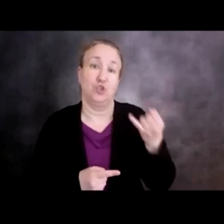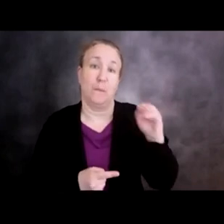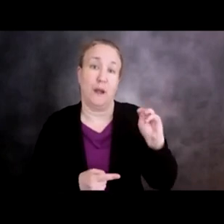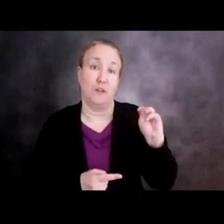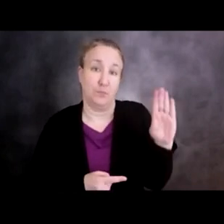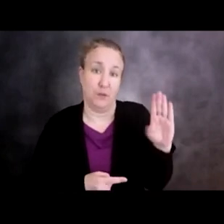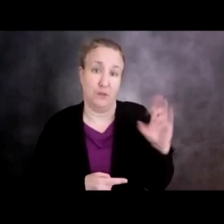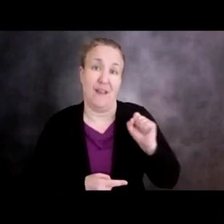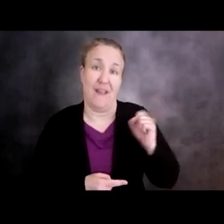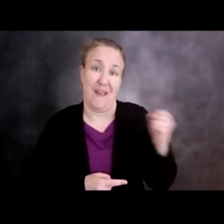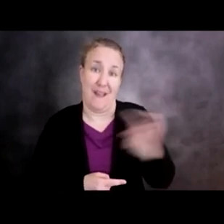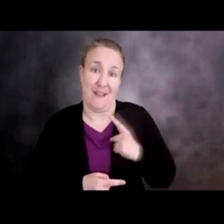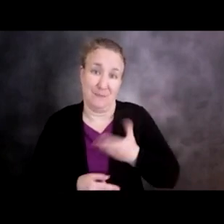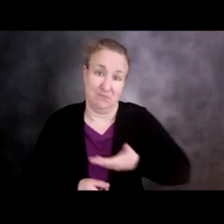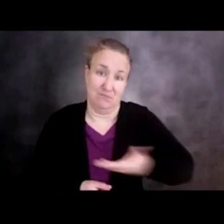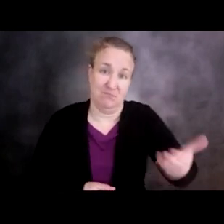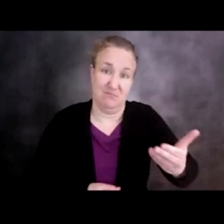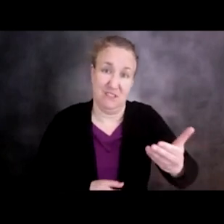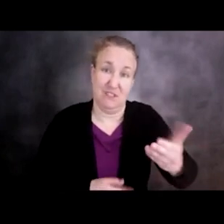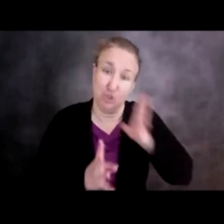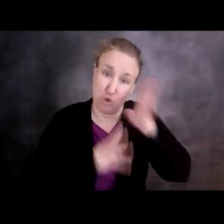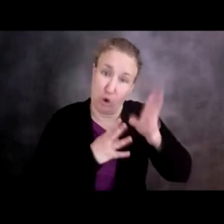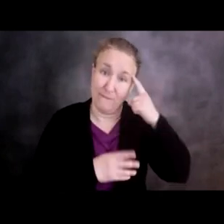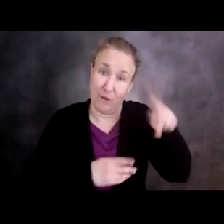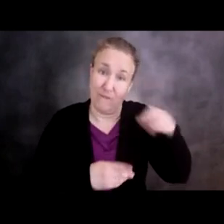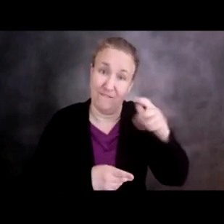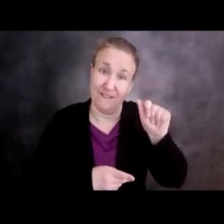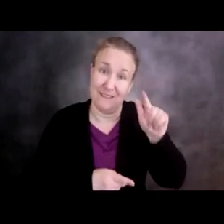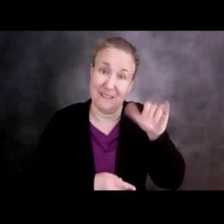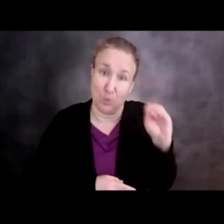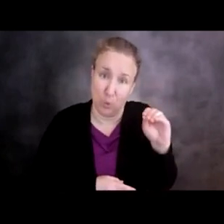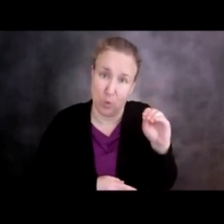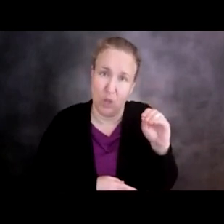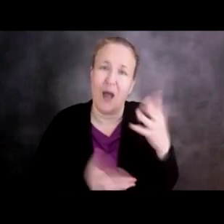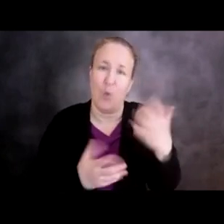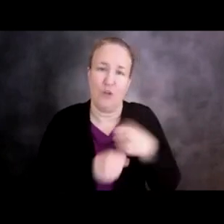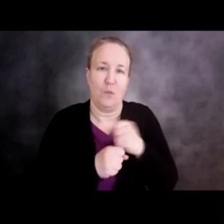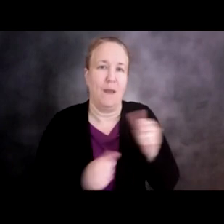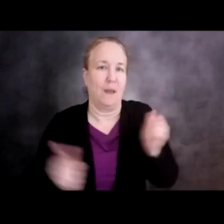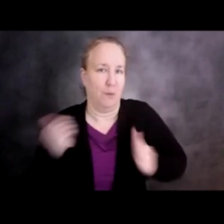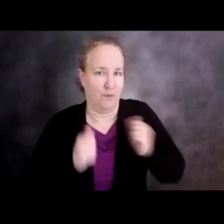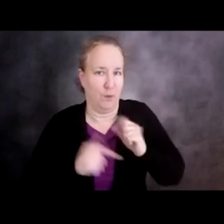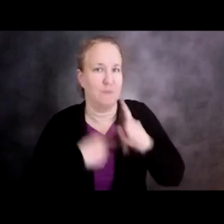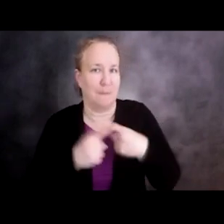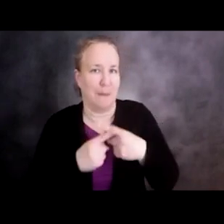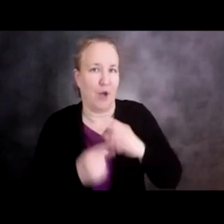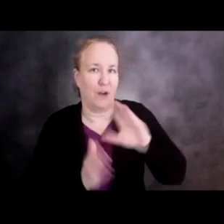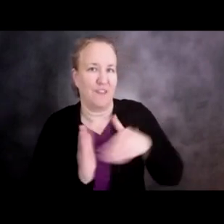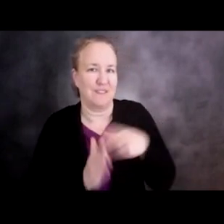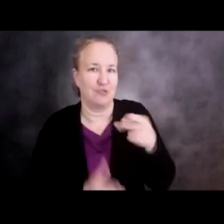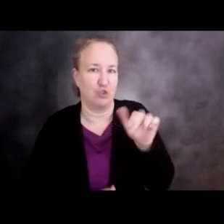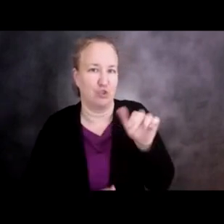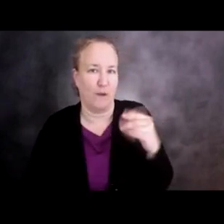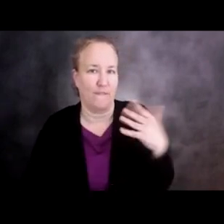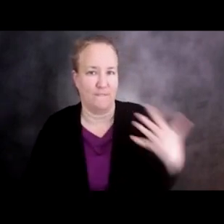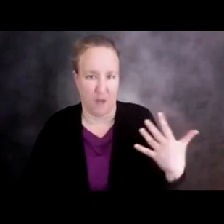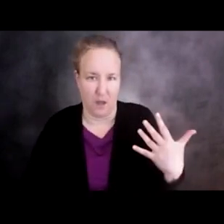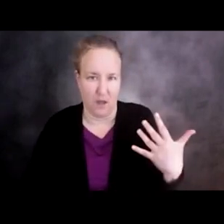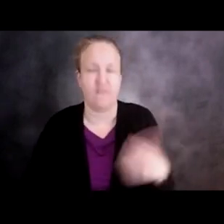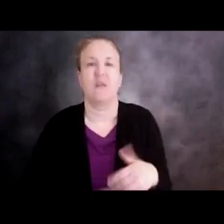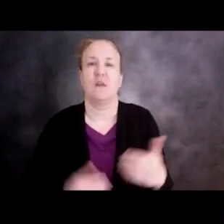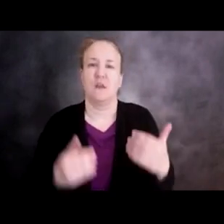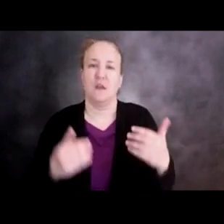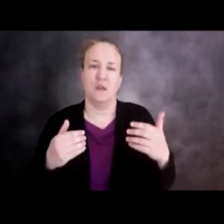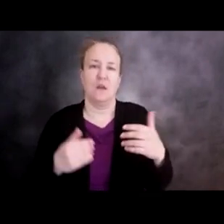come choreograph on Philadanco, I knew I wanted to create a piece about the Central Park Five. I had this idea in